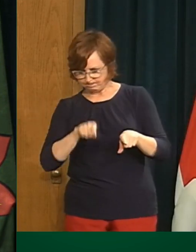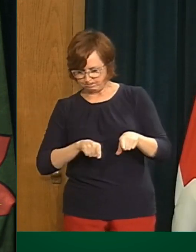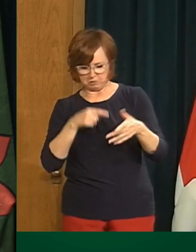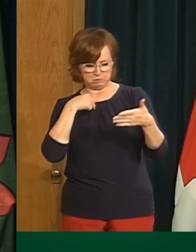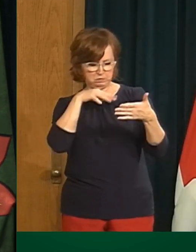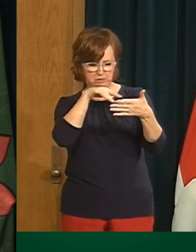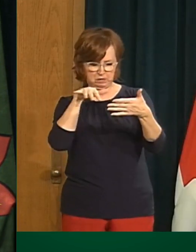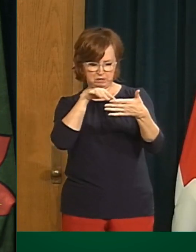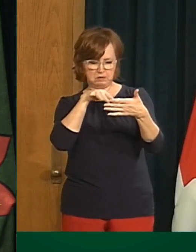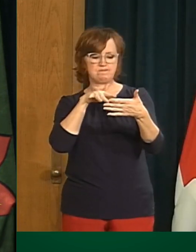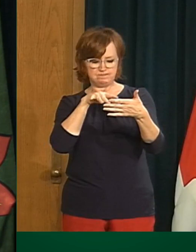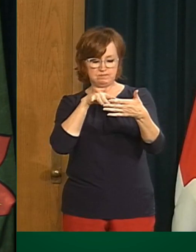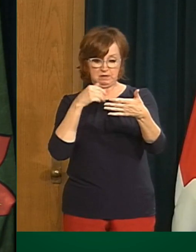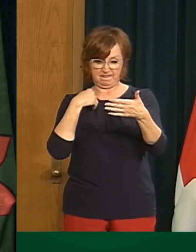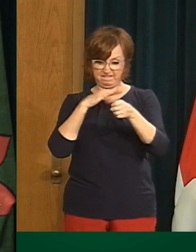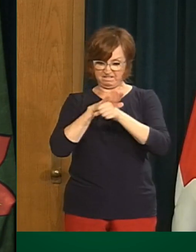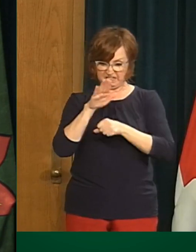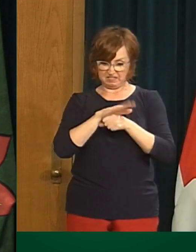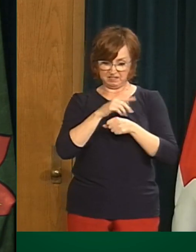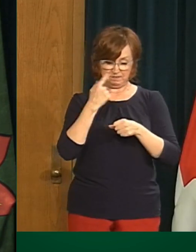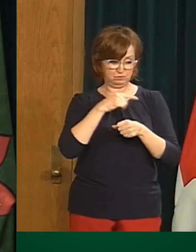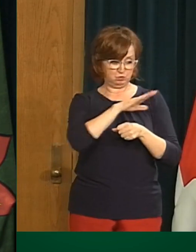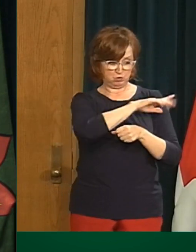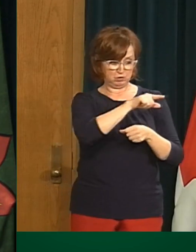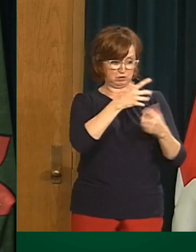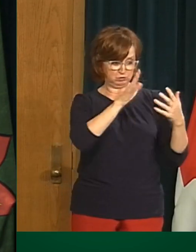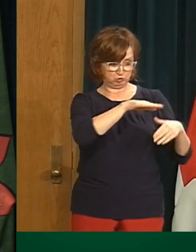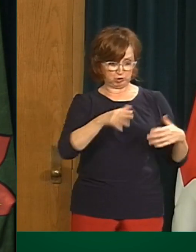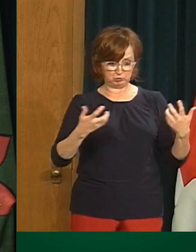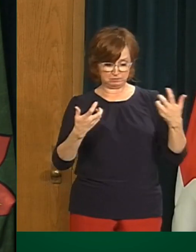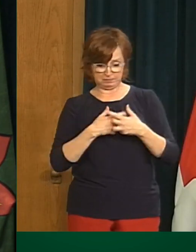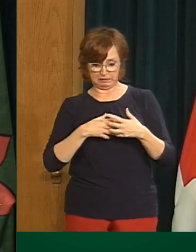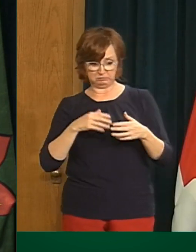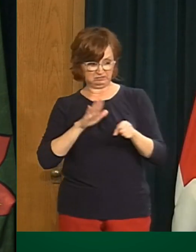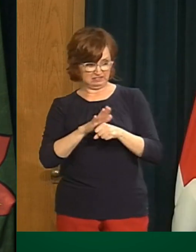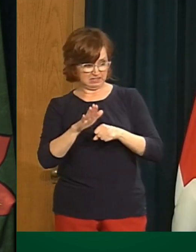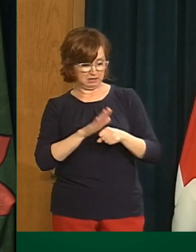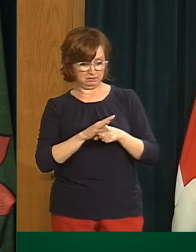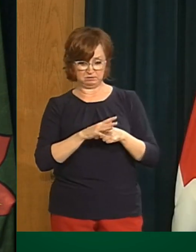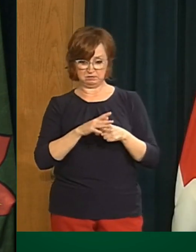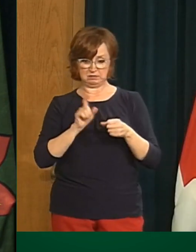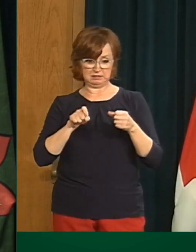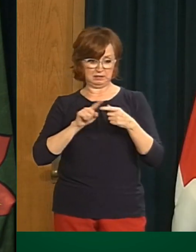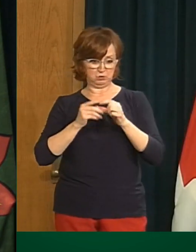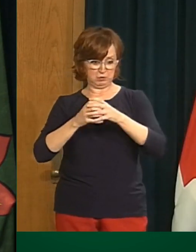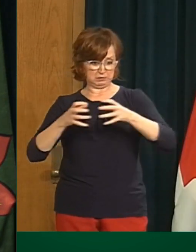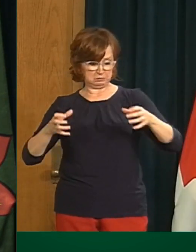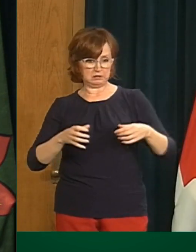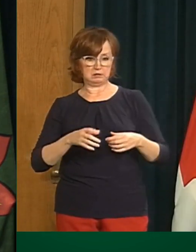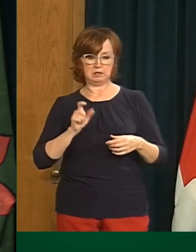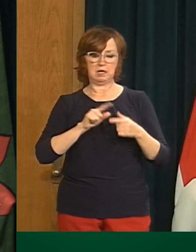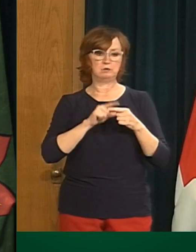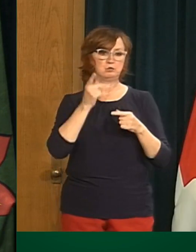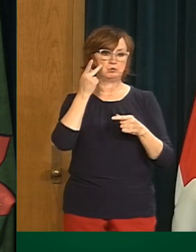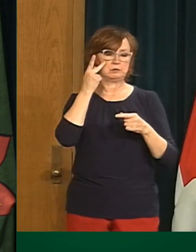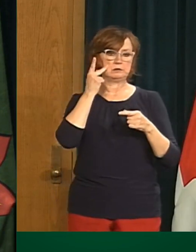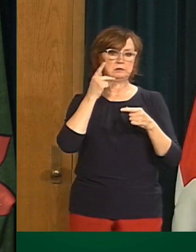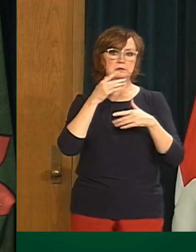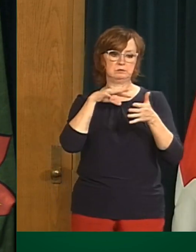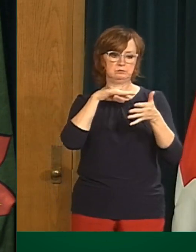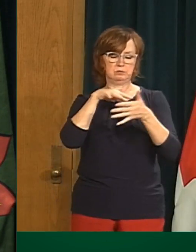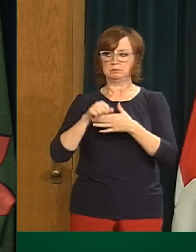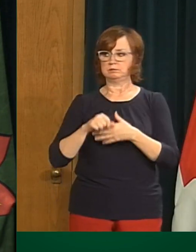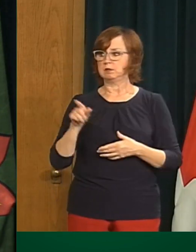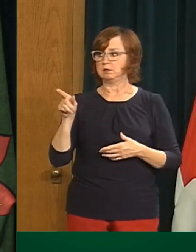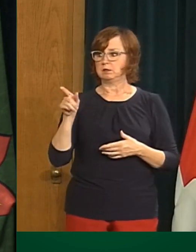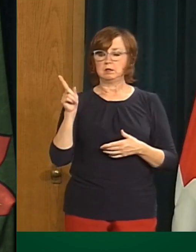opportunity for us to ensure that they do suit the reality of today, which is different than it was 2-3 months ago. You have a